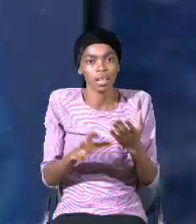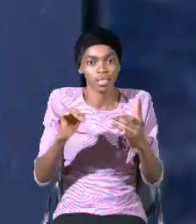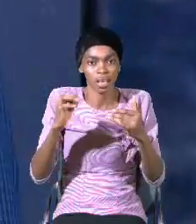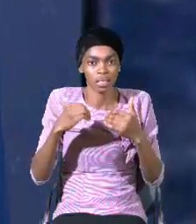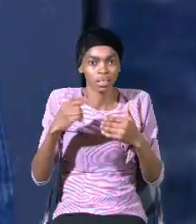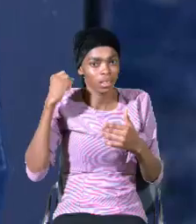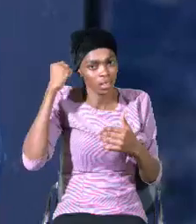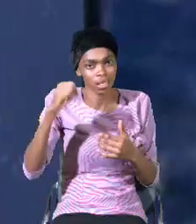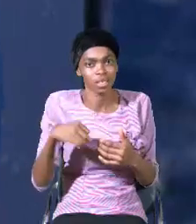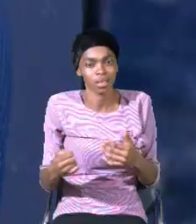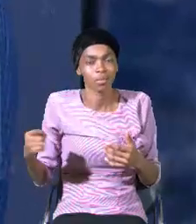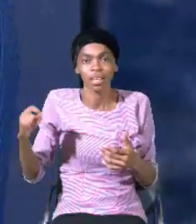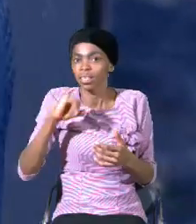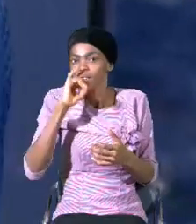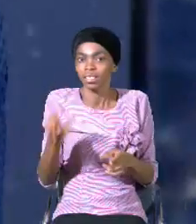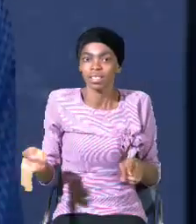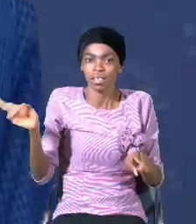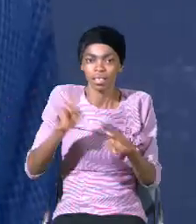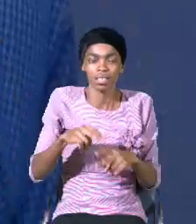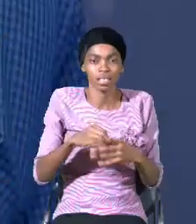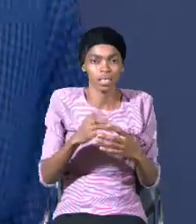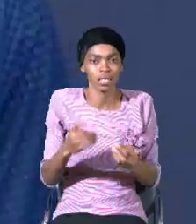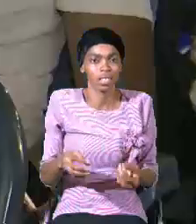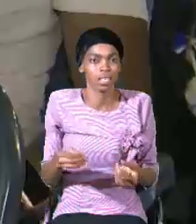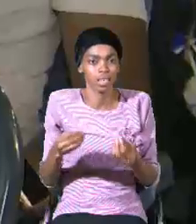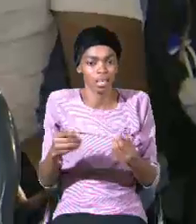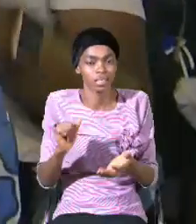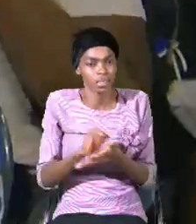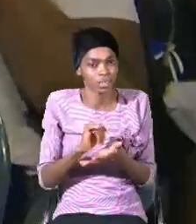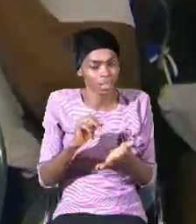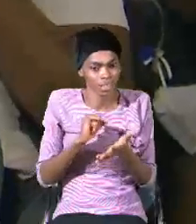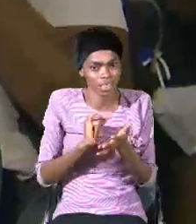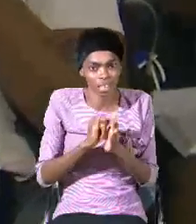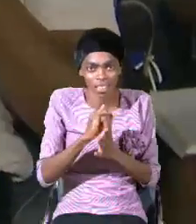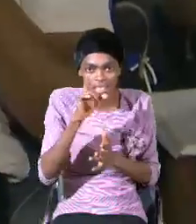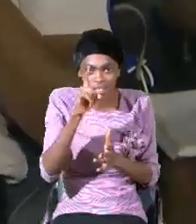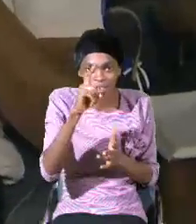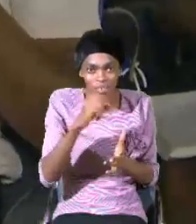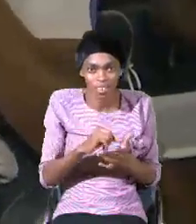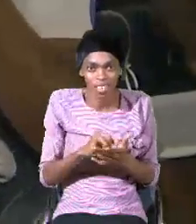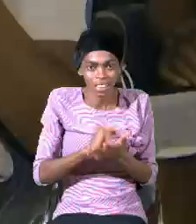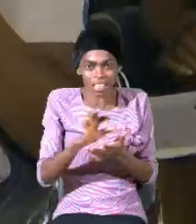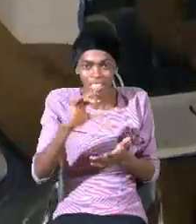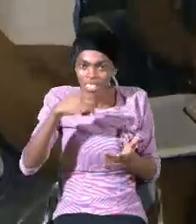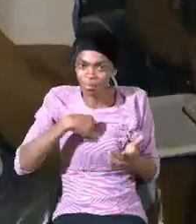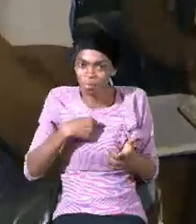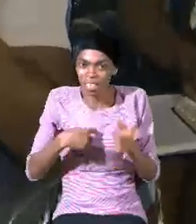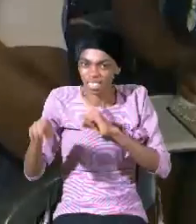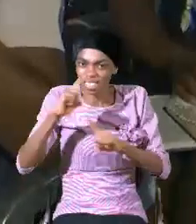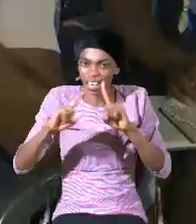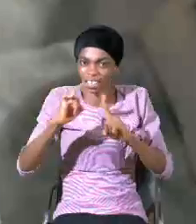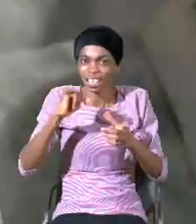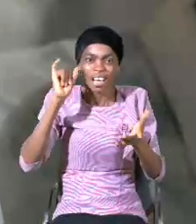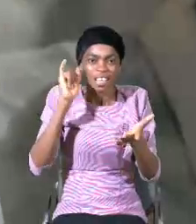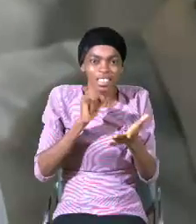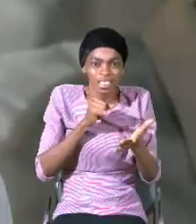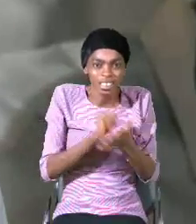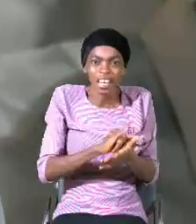is increased in the land. That's me. That's me. I said that's me. That's me. I said that's